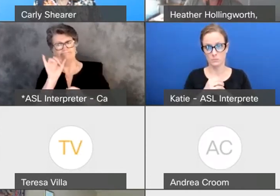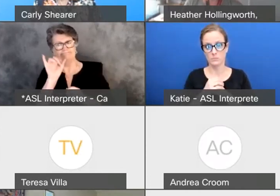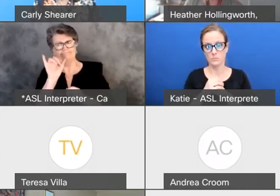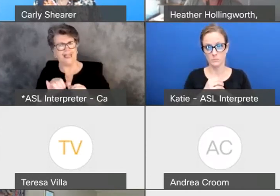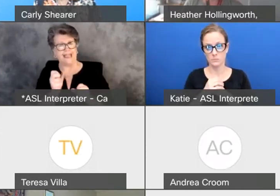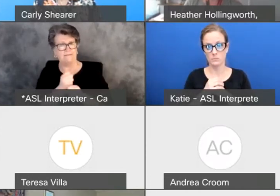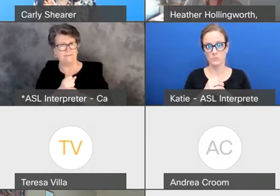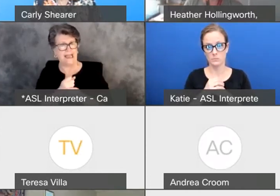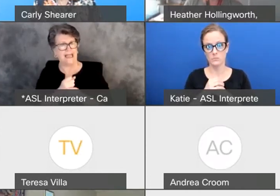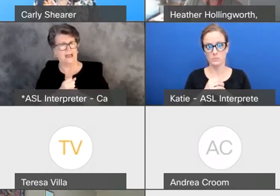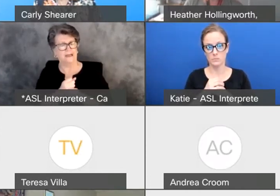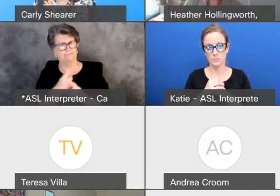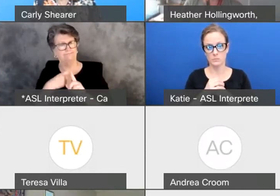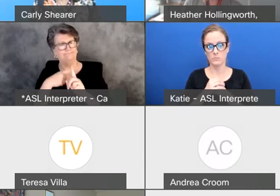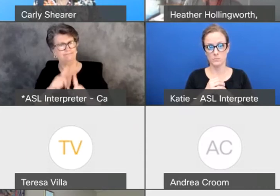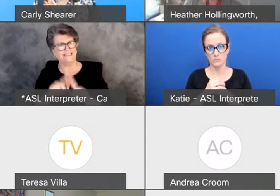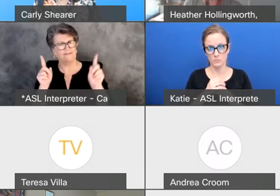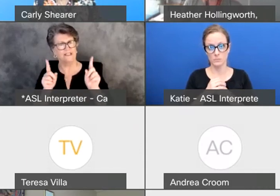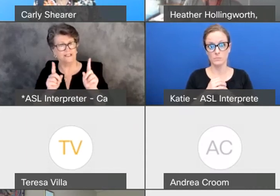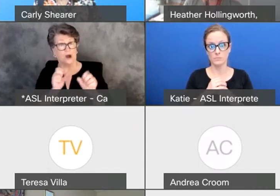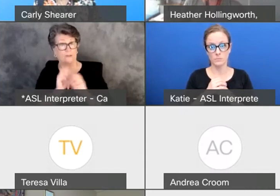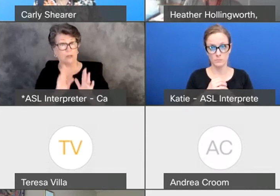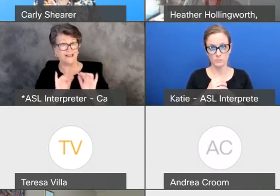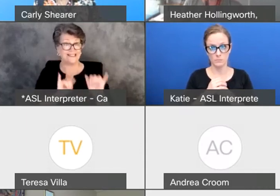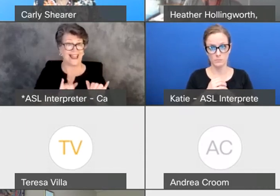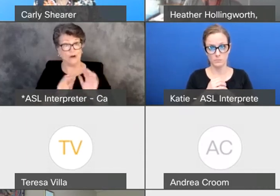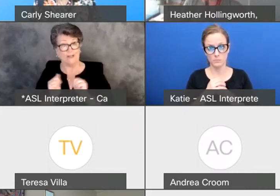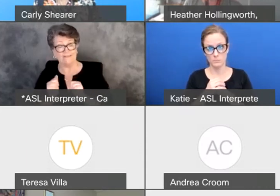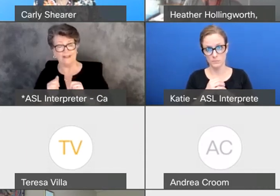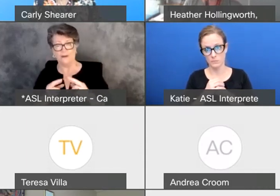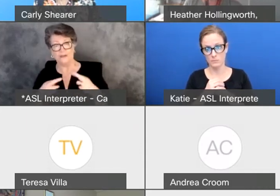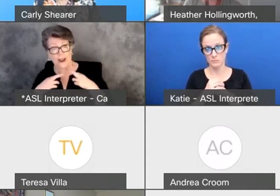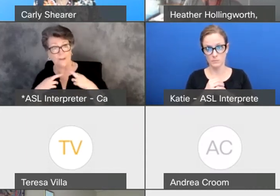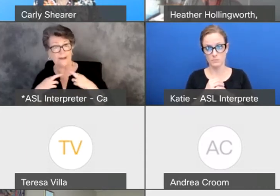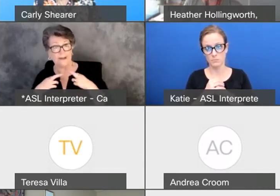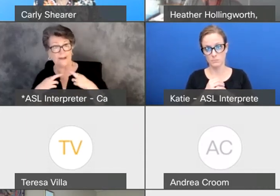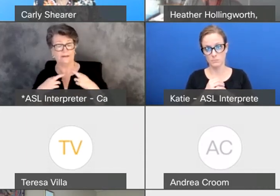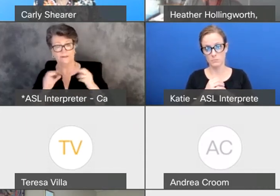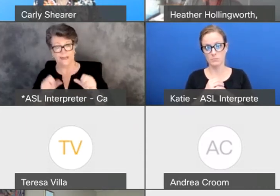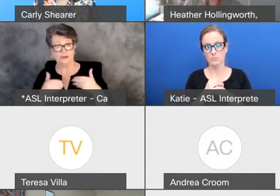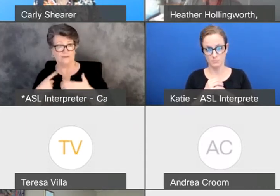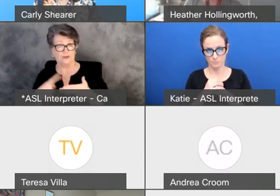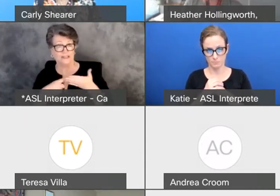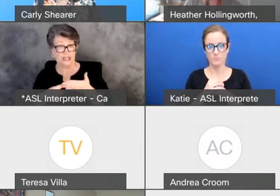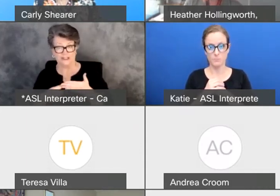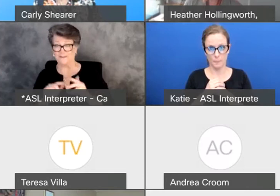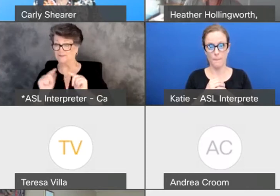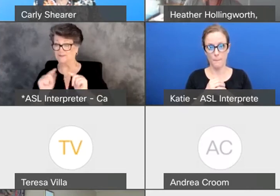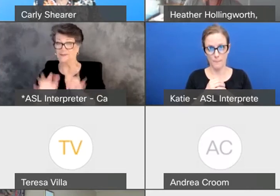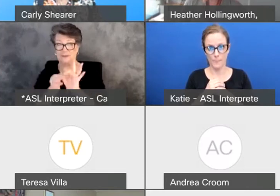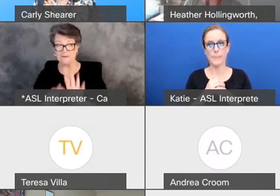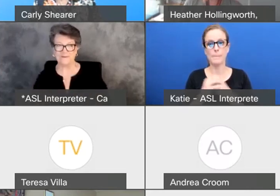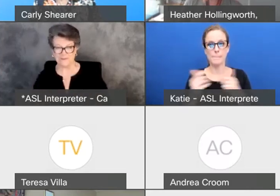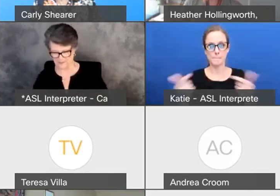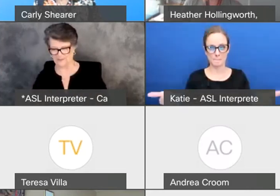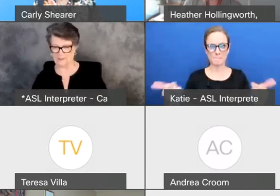make a difference on employees staying or leaving, looking at retirement and being able to have those discussions. Again, many of you are